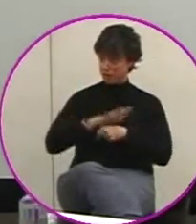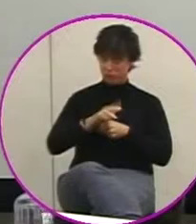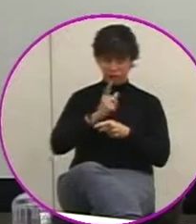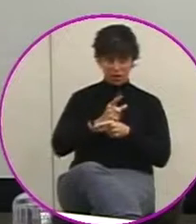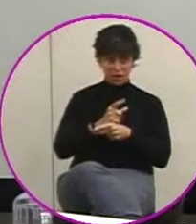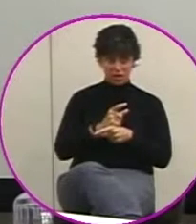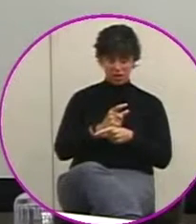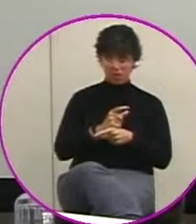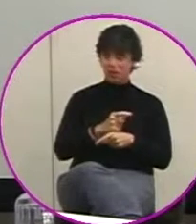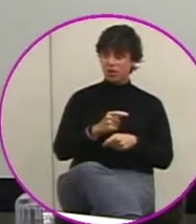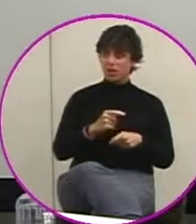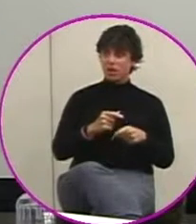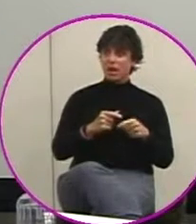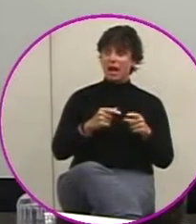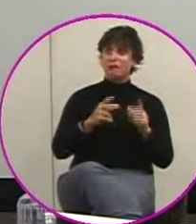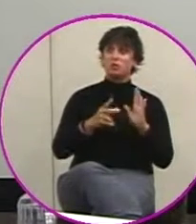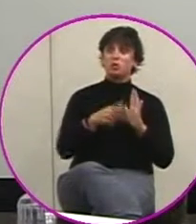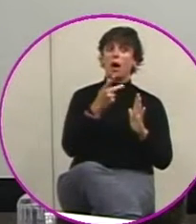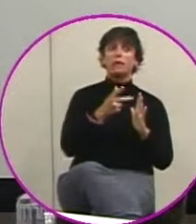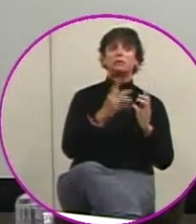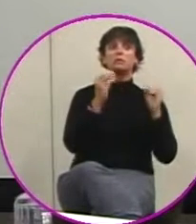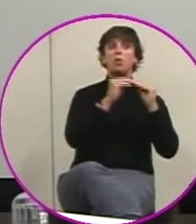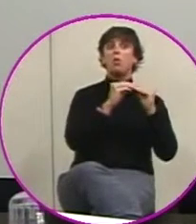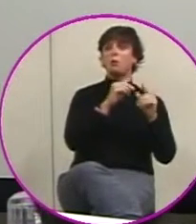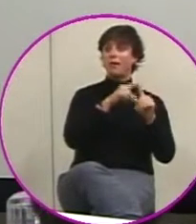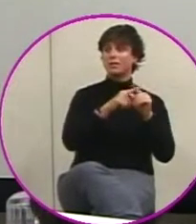Twice as many positives as negatives. How do you think they're viewed?